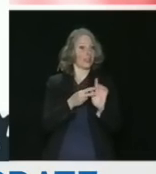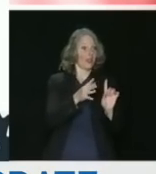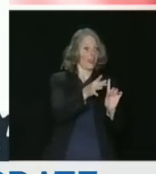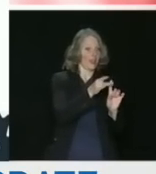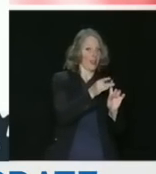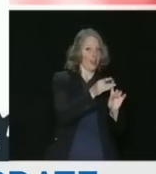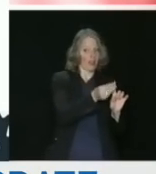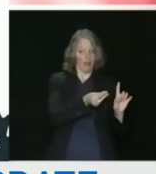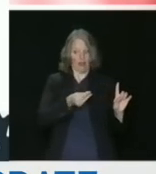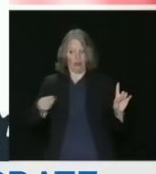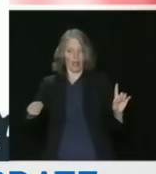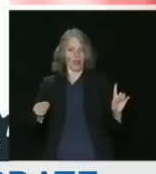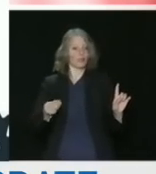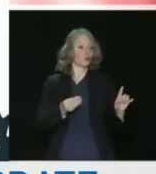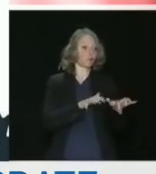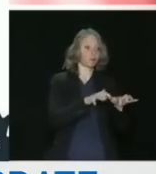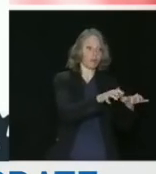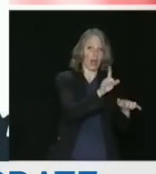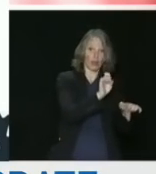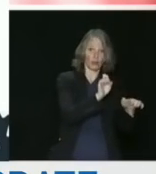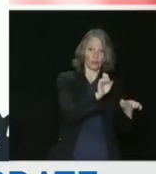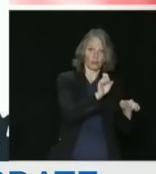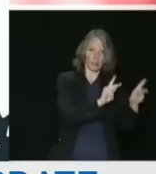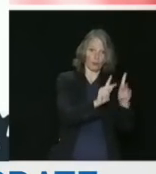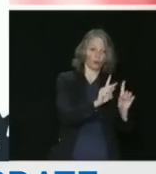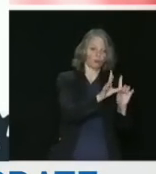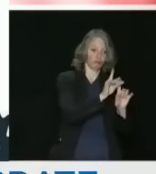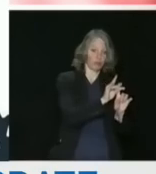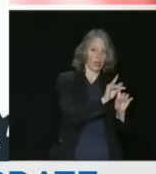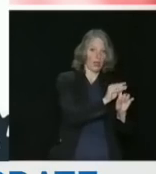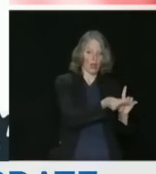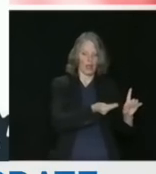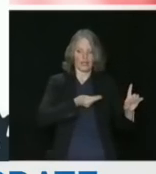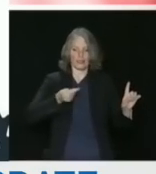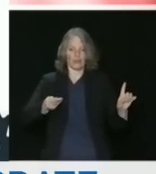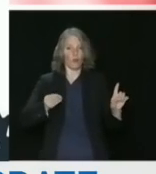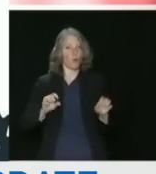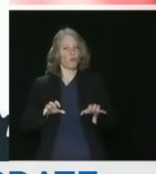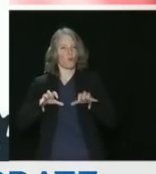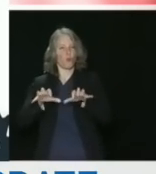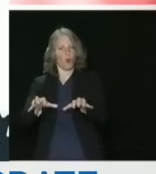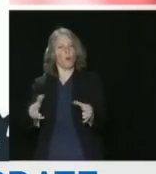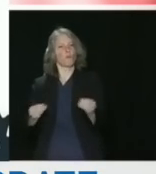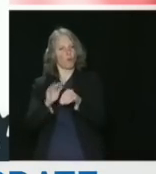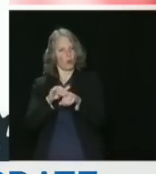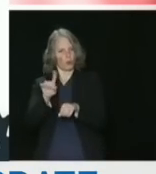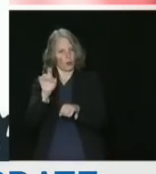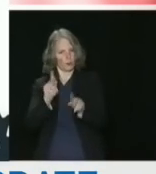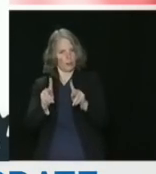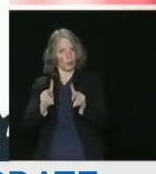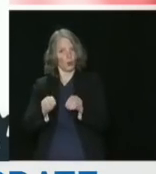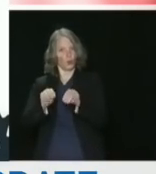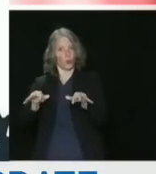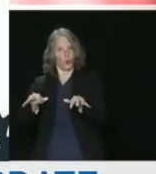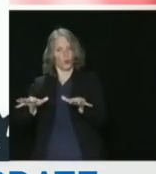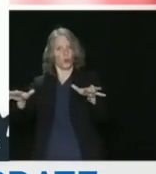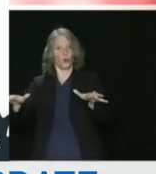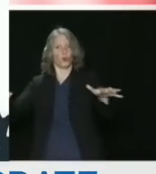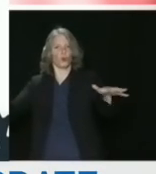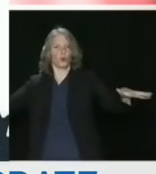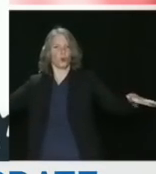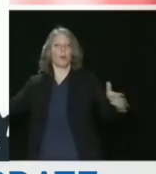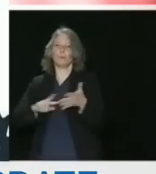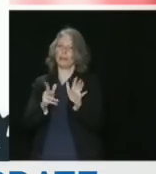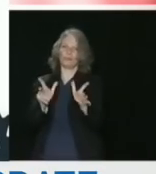every 100 cases in Canada were passing the virus to more than 100 others, and so on, rapidly